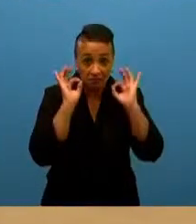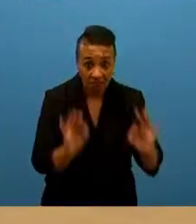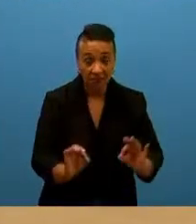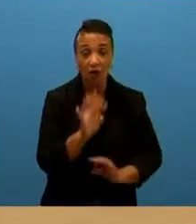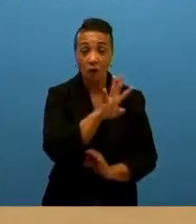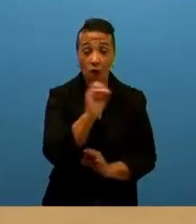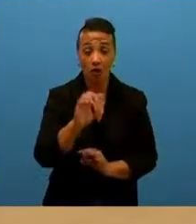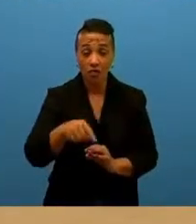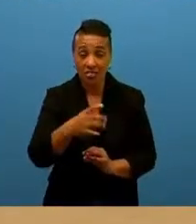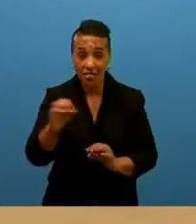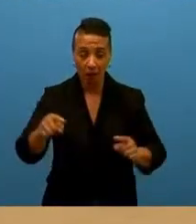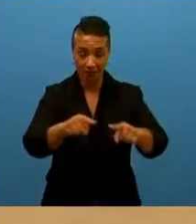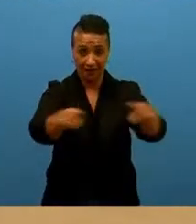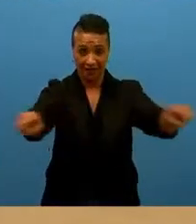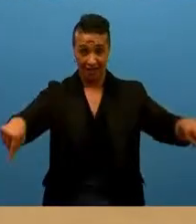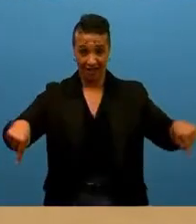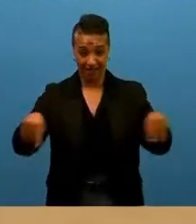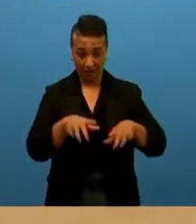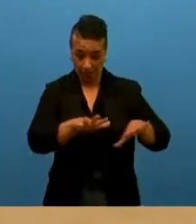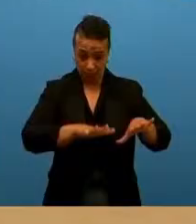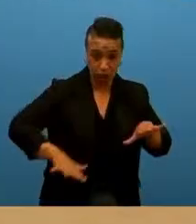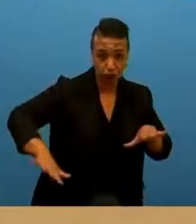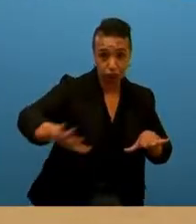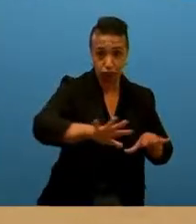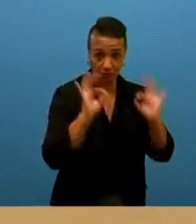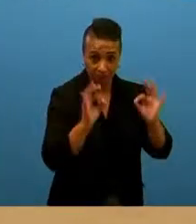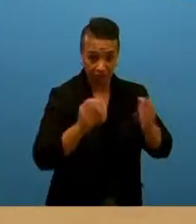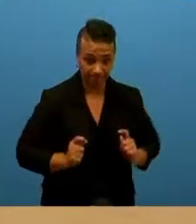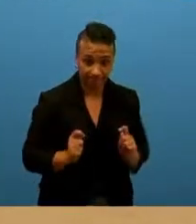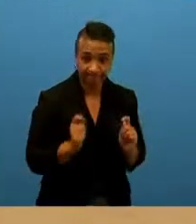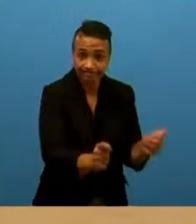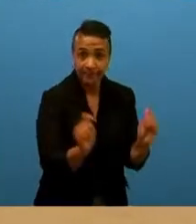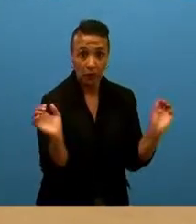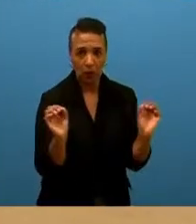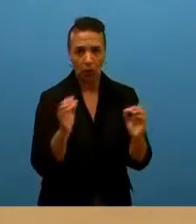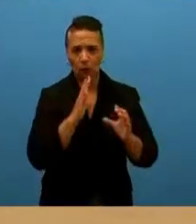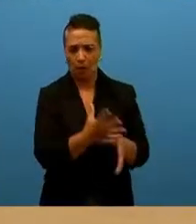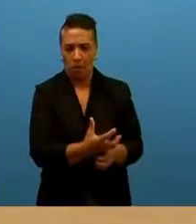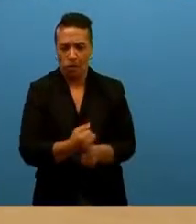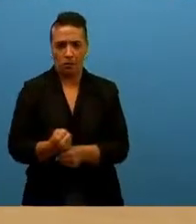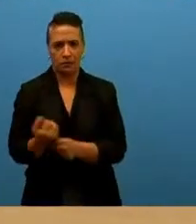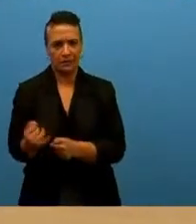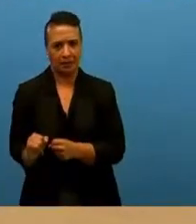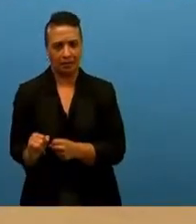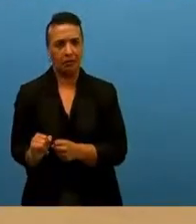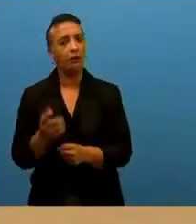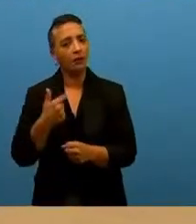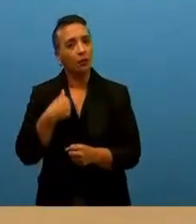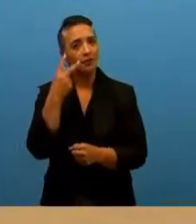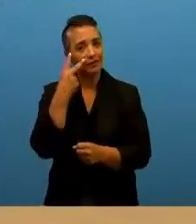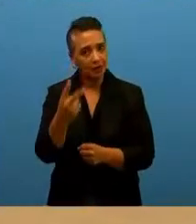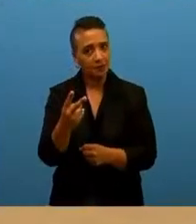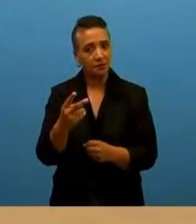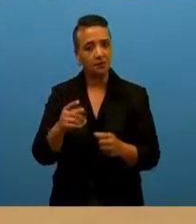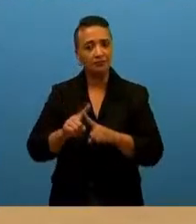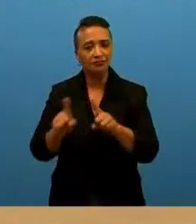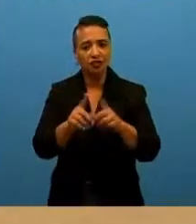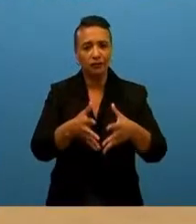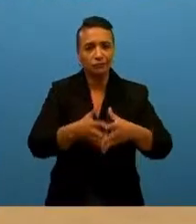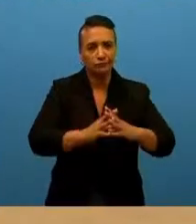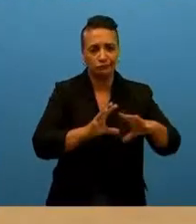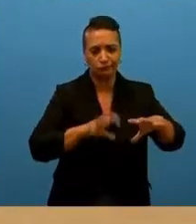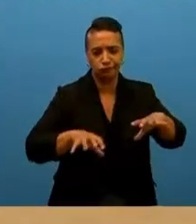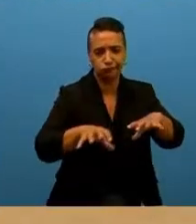400,000 hectares of land promised to the Indigenous peoples. The Grand Custom Council set up by the French state to